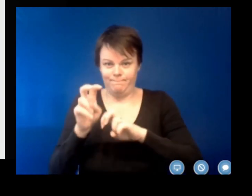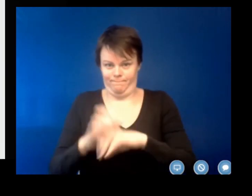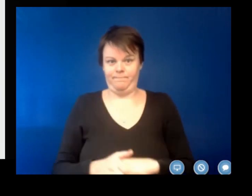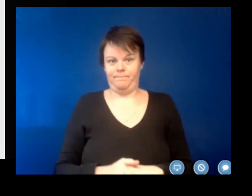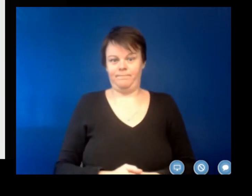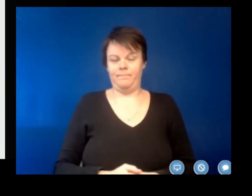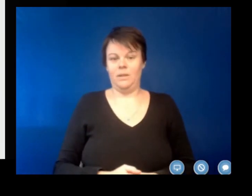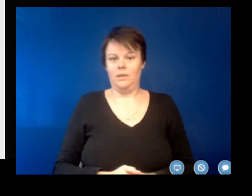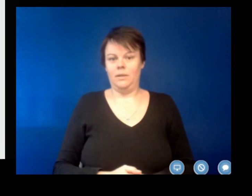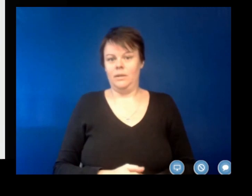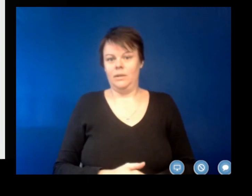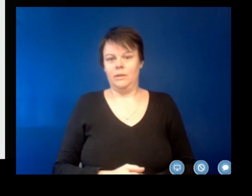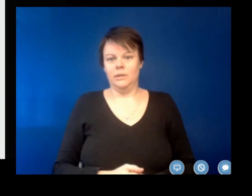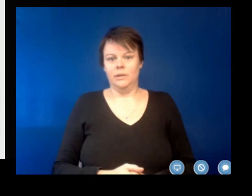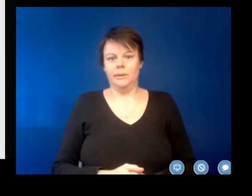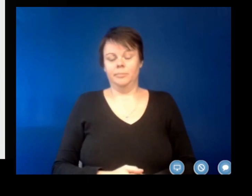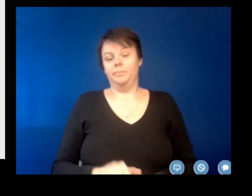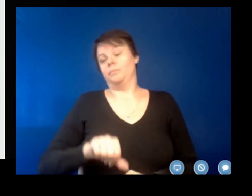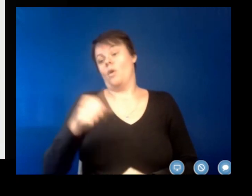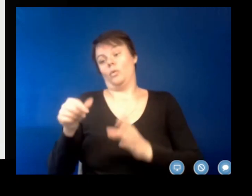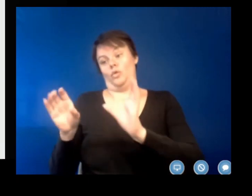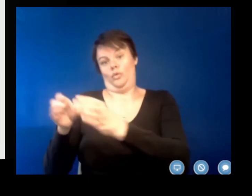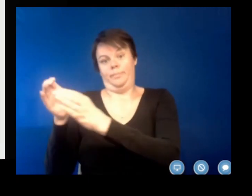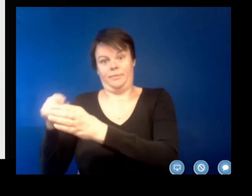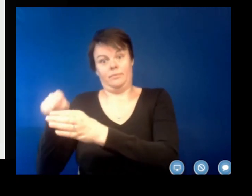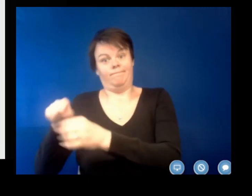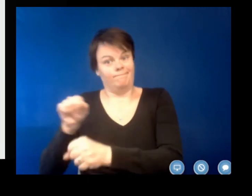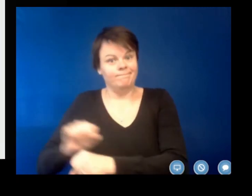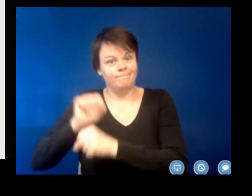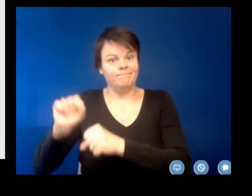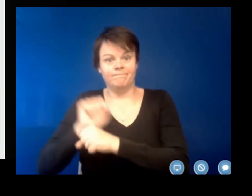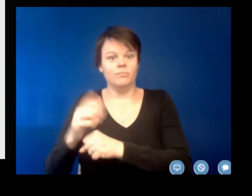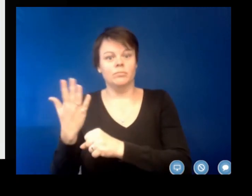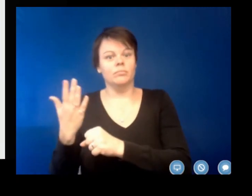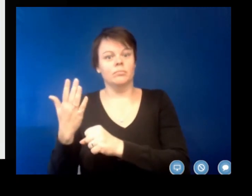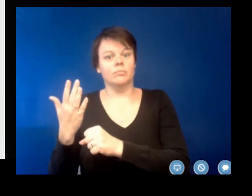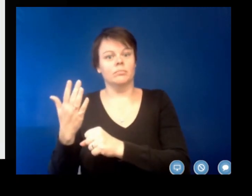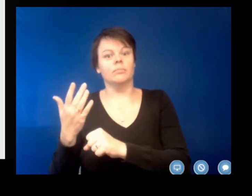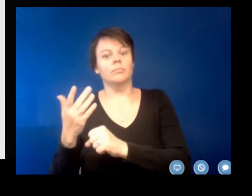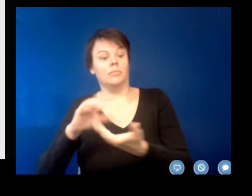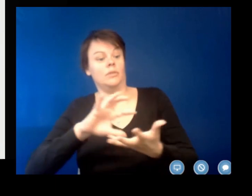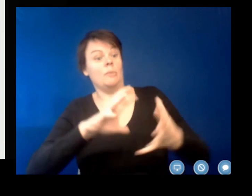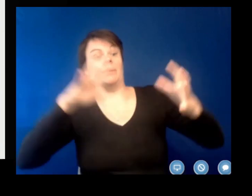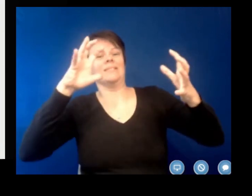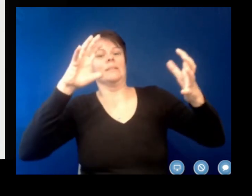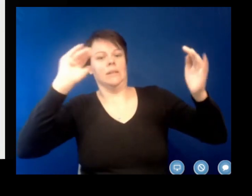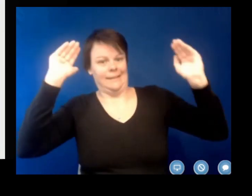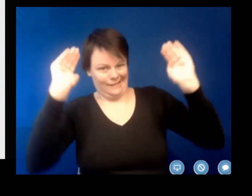relation. So for this student, it is central that they experience authenticity.